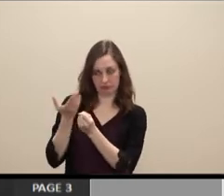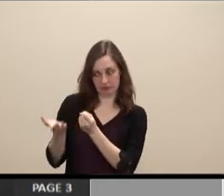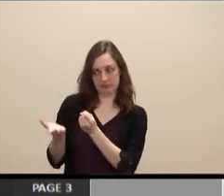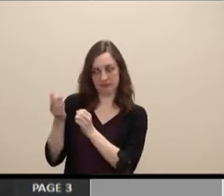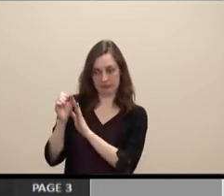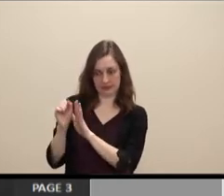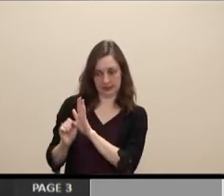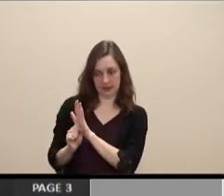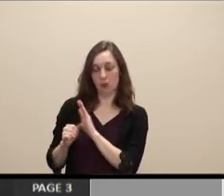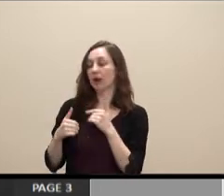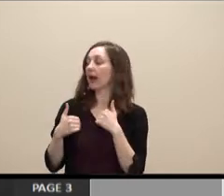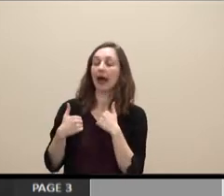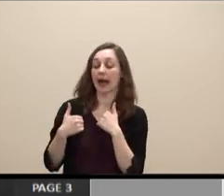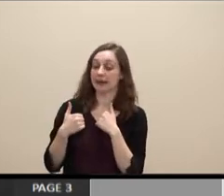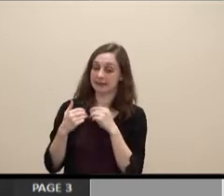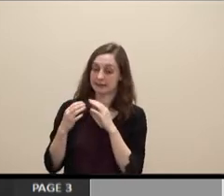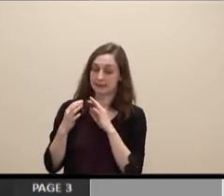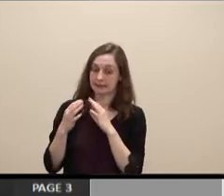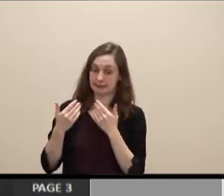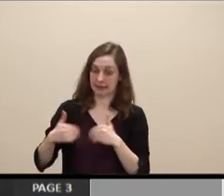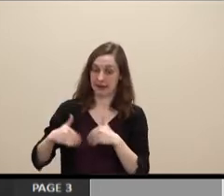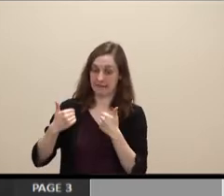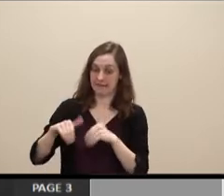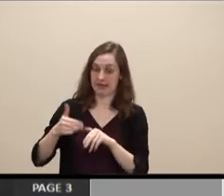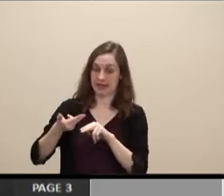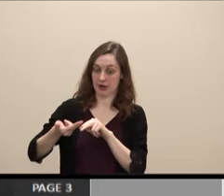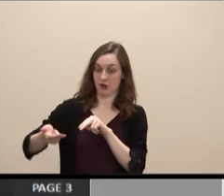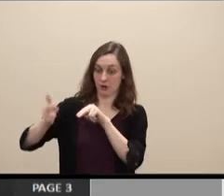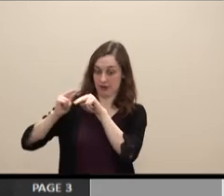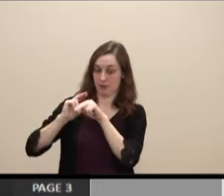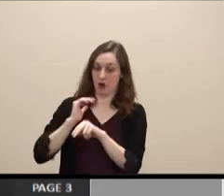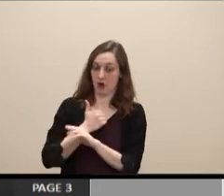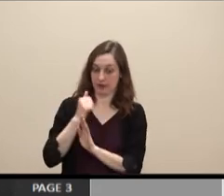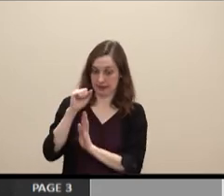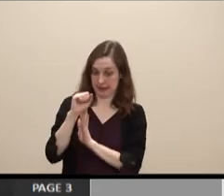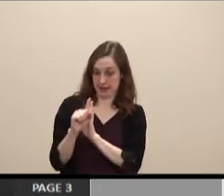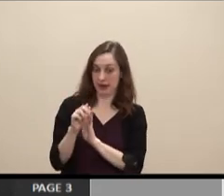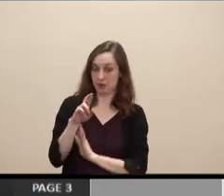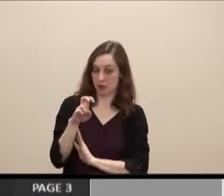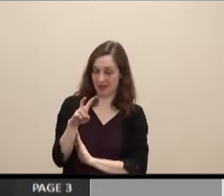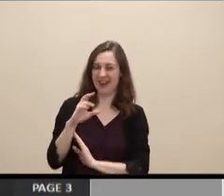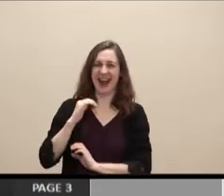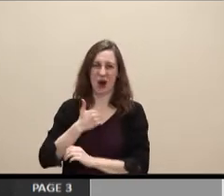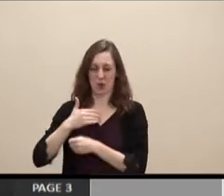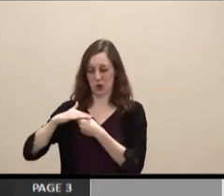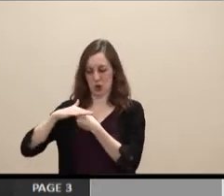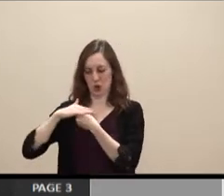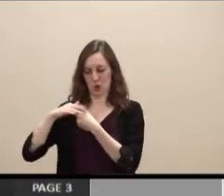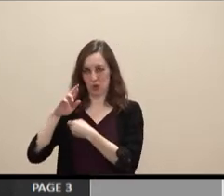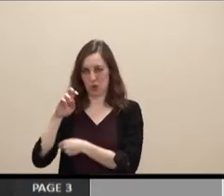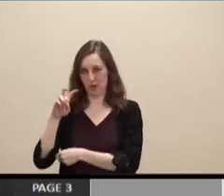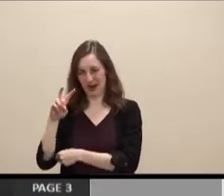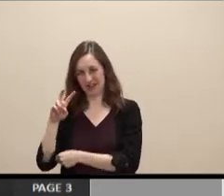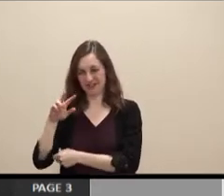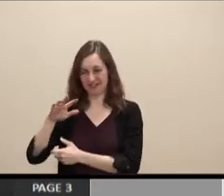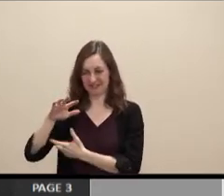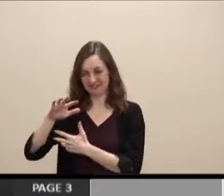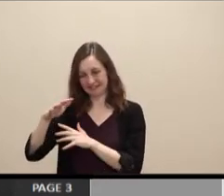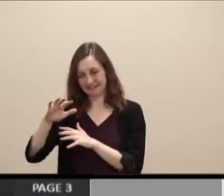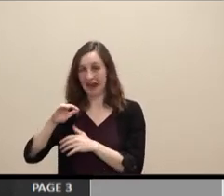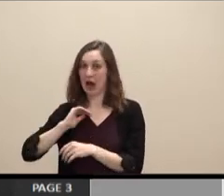have significant increases in our state revenue. Our local revenue did not do quite as well as what we had